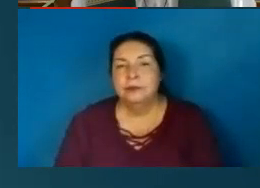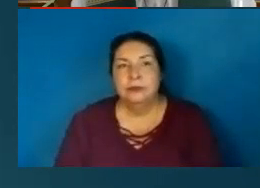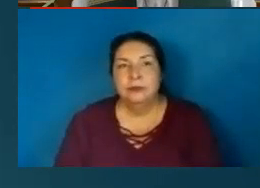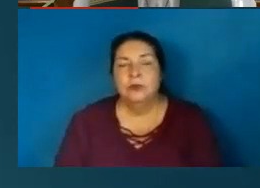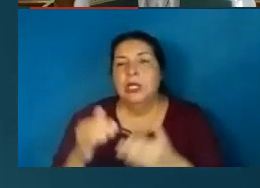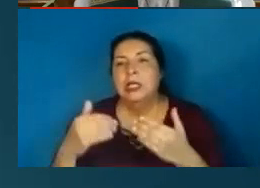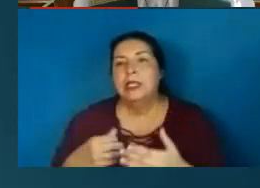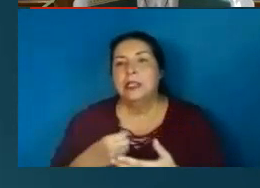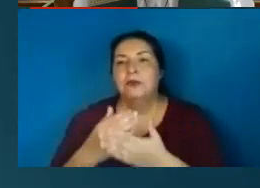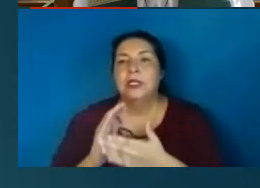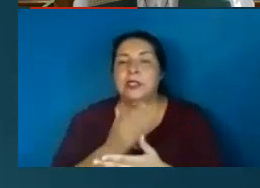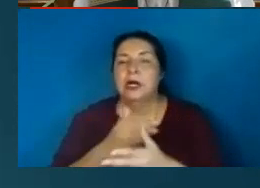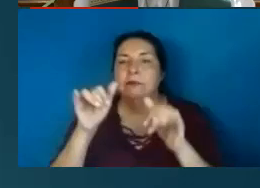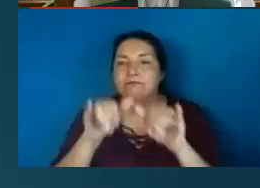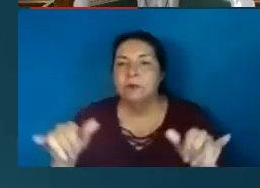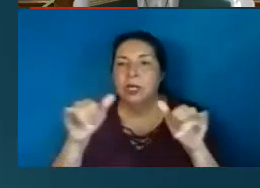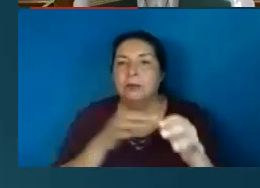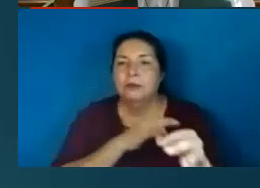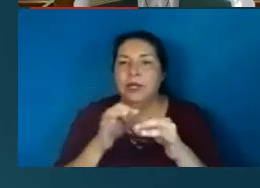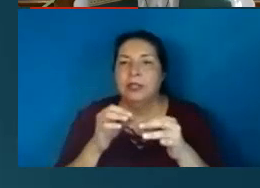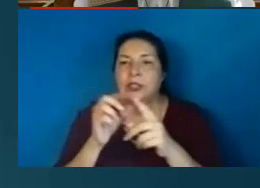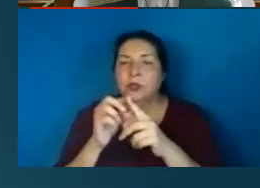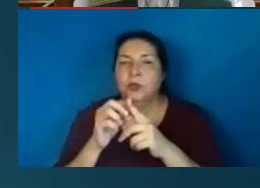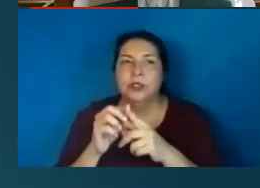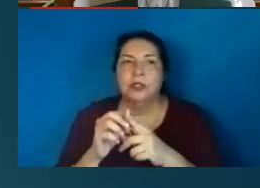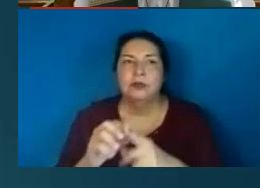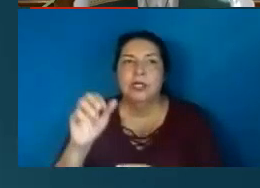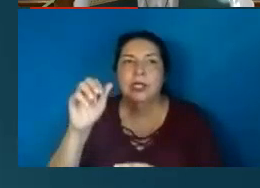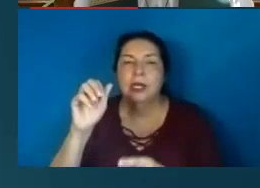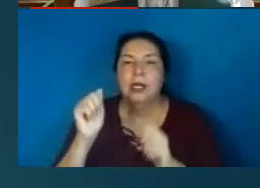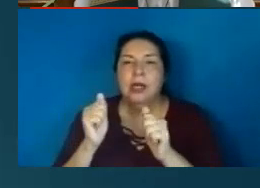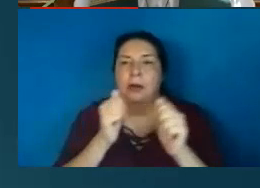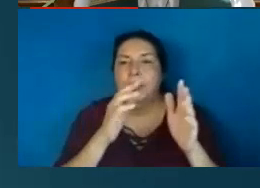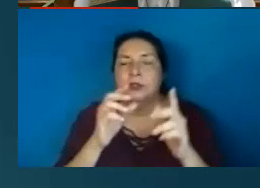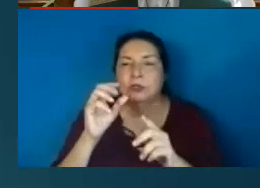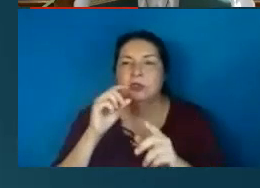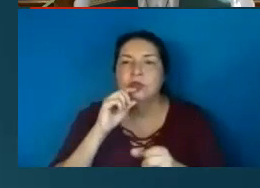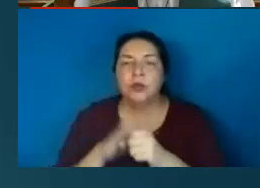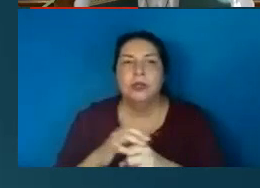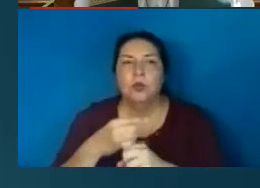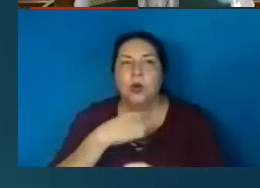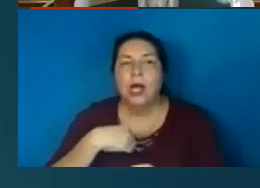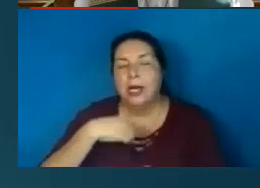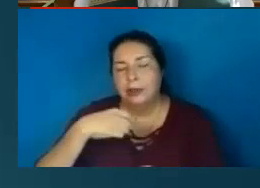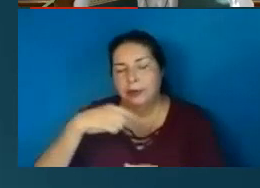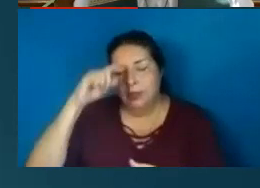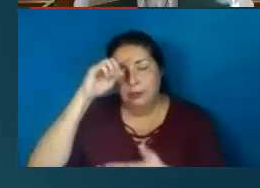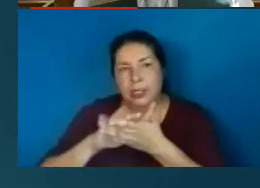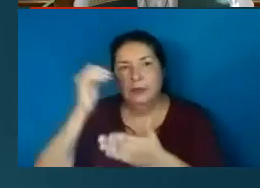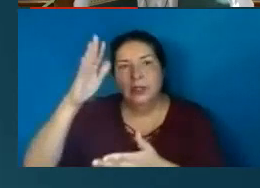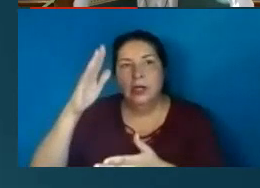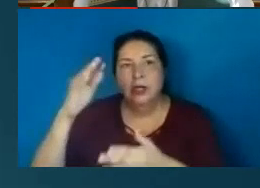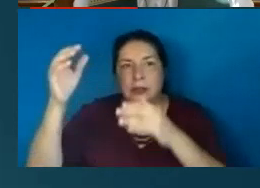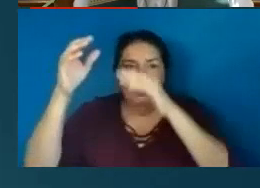Let us confess our common faith in the words of the Apostles' Creed. We confess, I believe in God, the Father